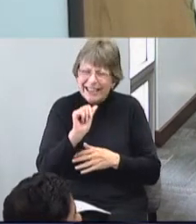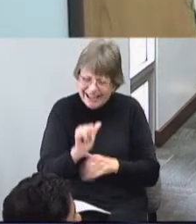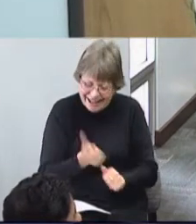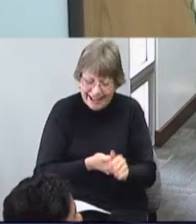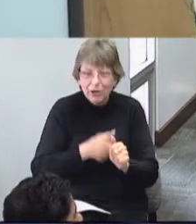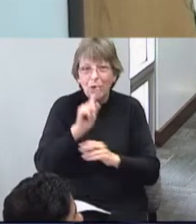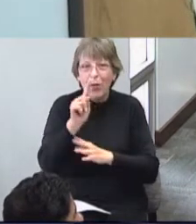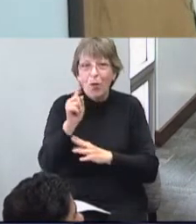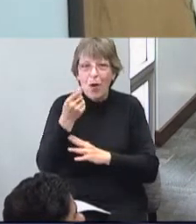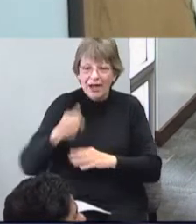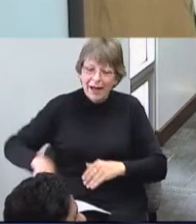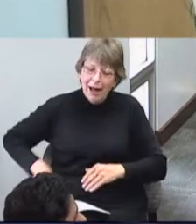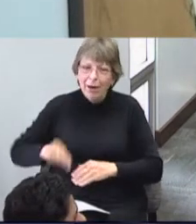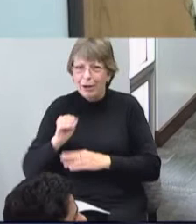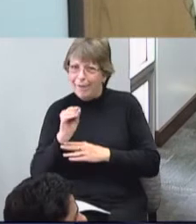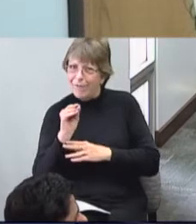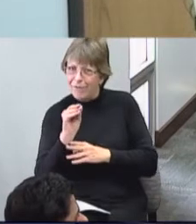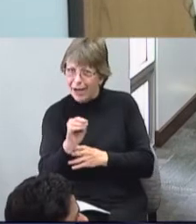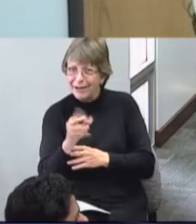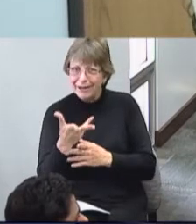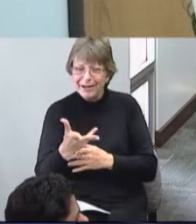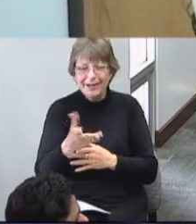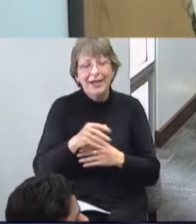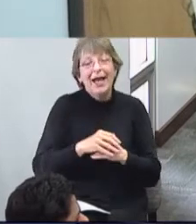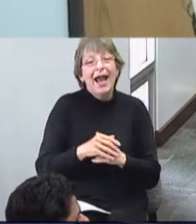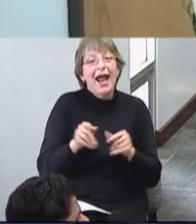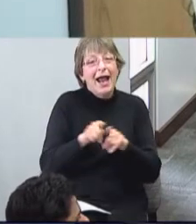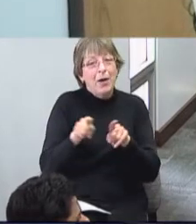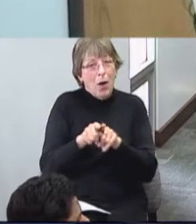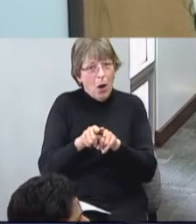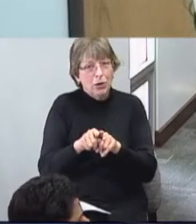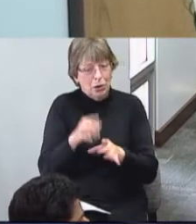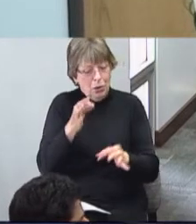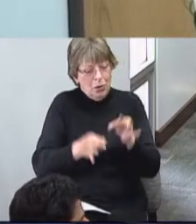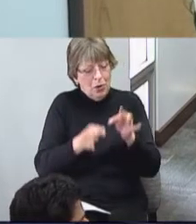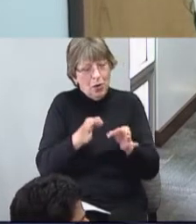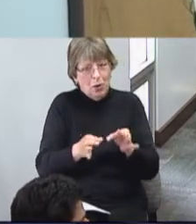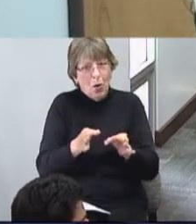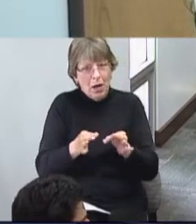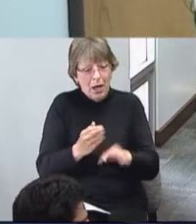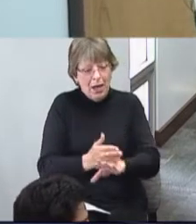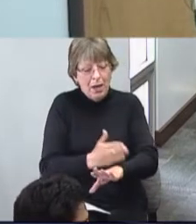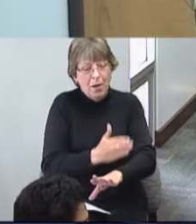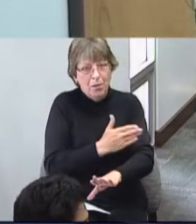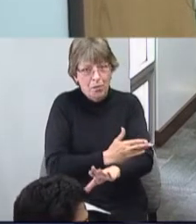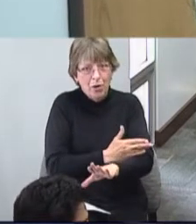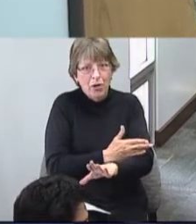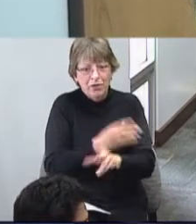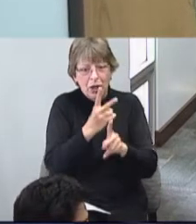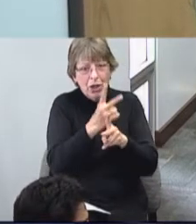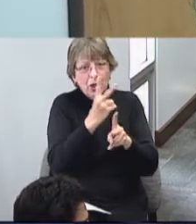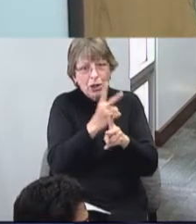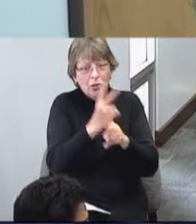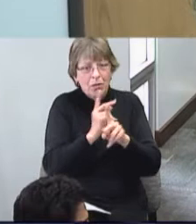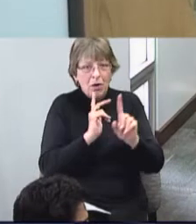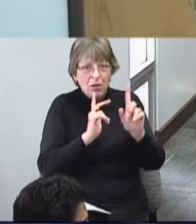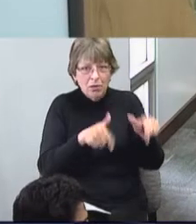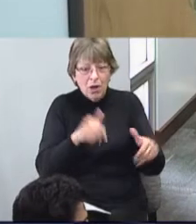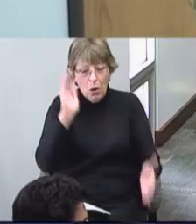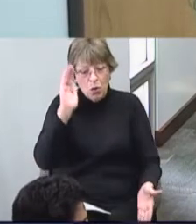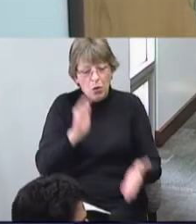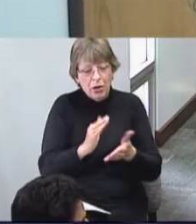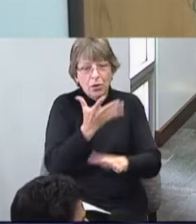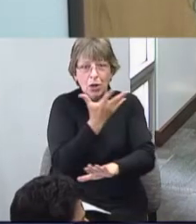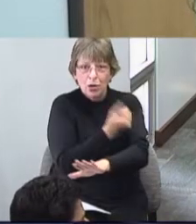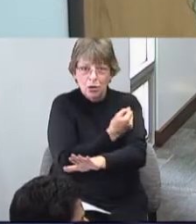for every individual they serve, and whereas drug courts significantly improve substance abuse treatment outcomes, substantially reduce drug abuse